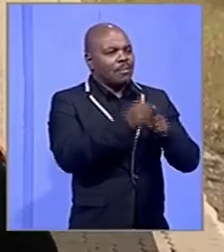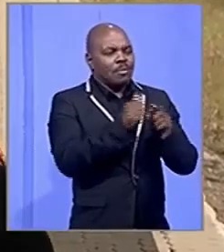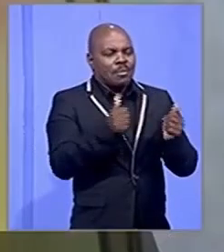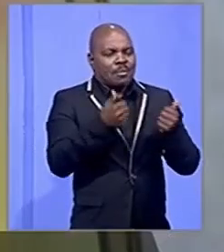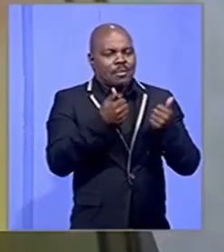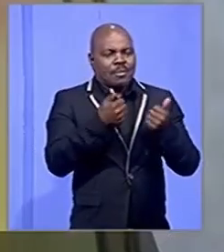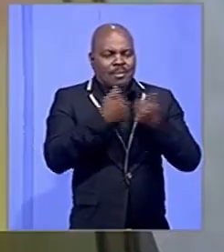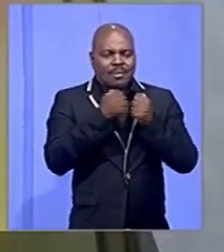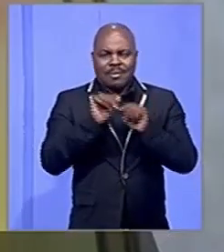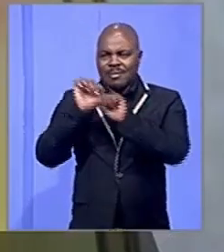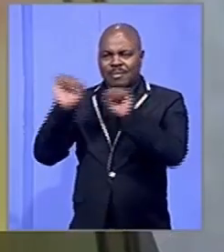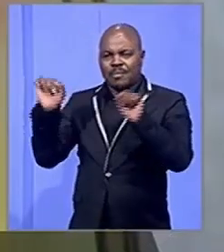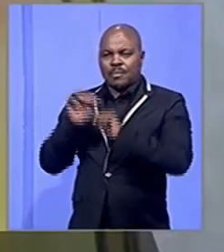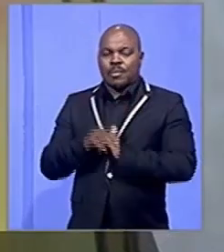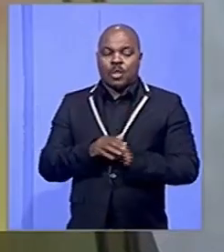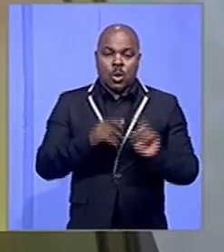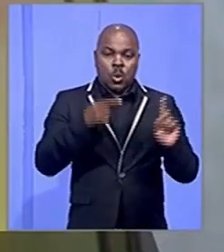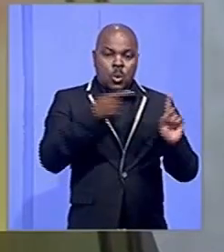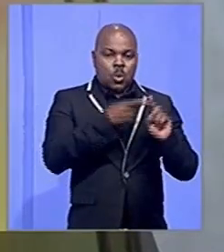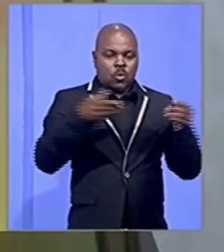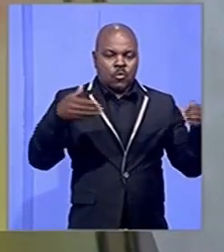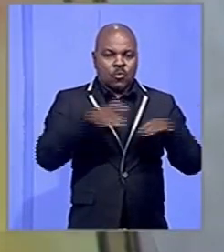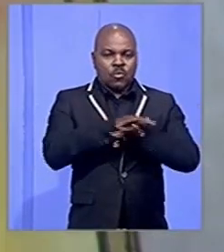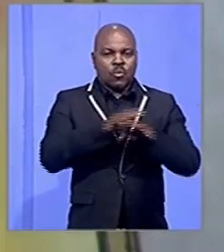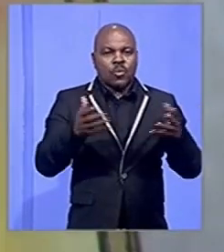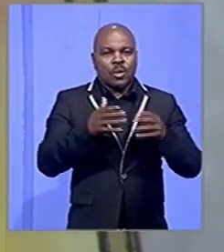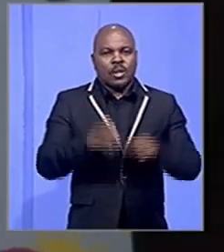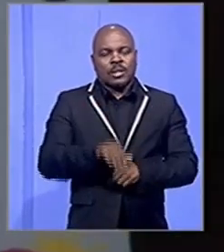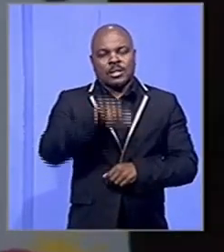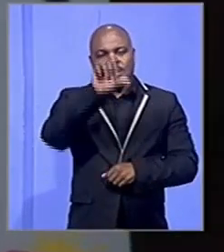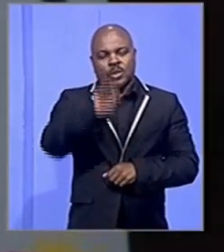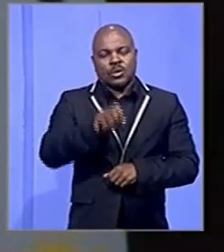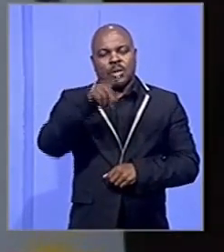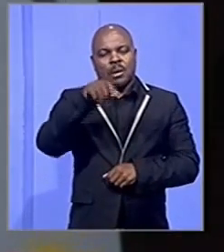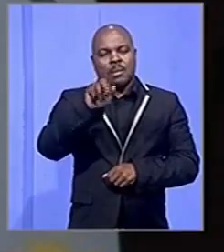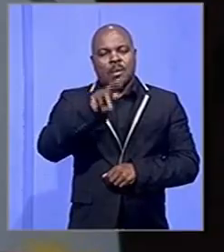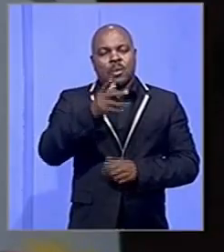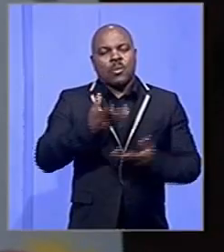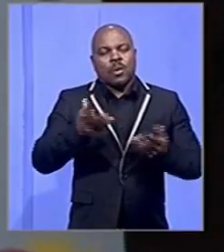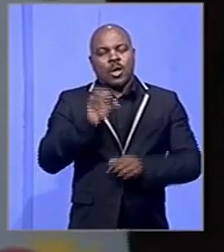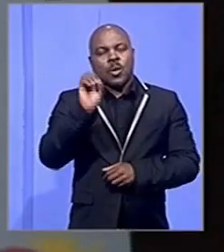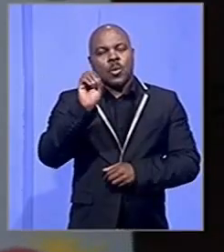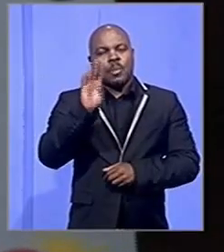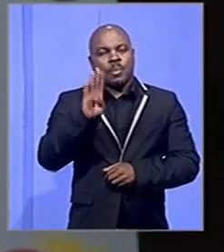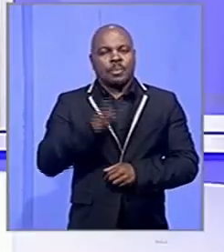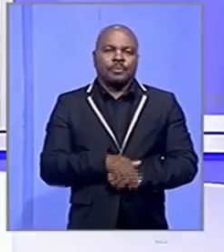di-partners tsa bona. Phulampa o bolokilwe kwa serapeng sa baswi sa South Park kwa Bloemfontein.